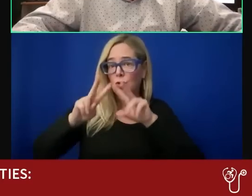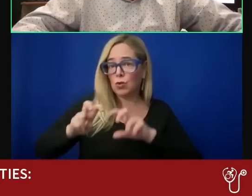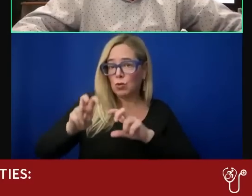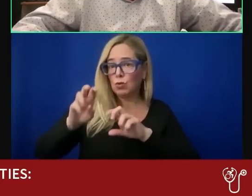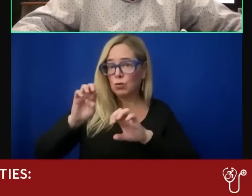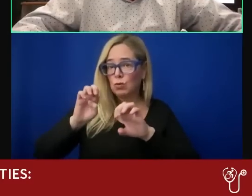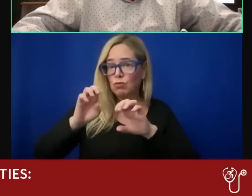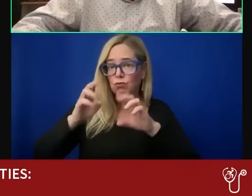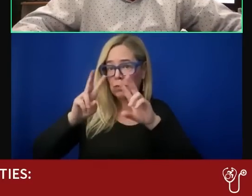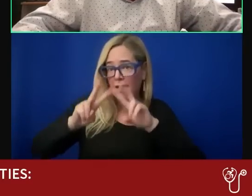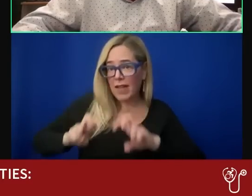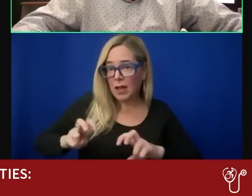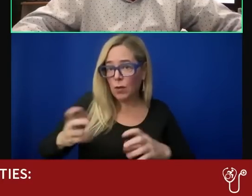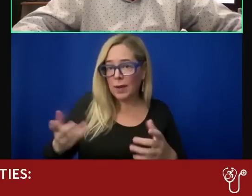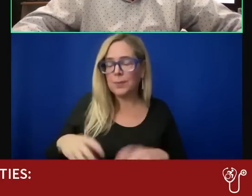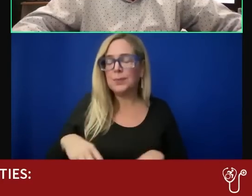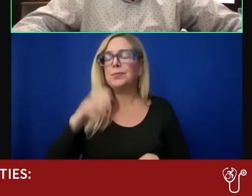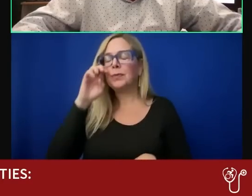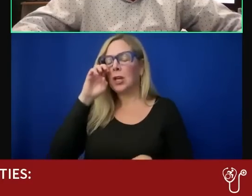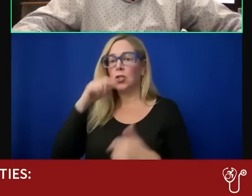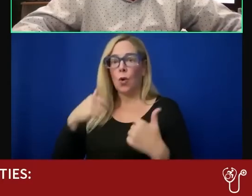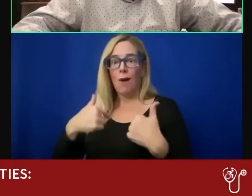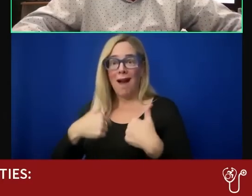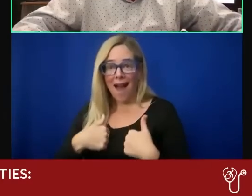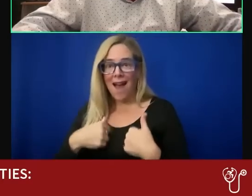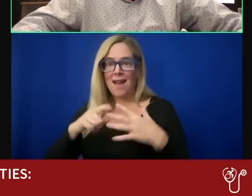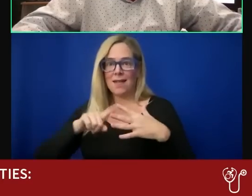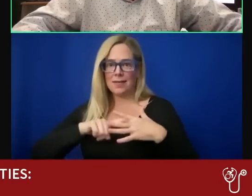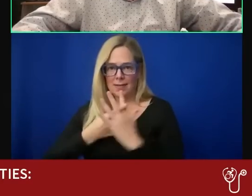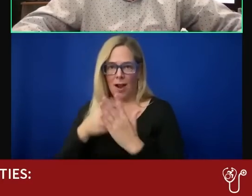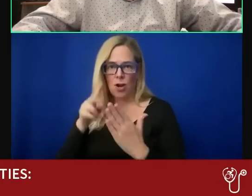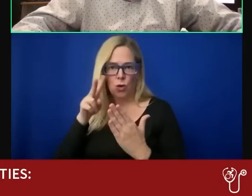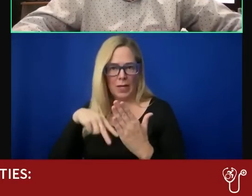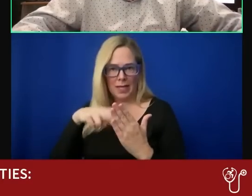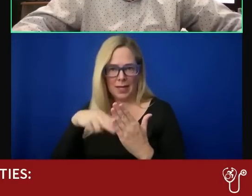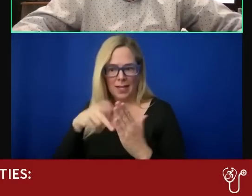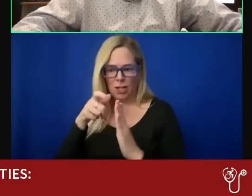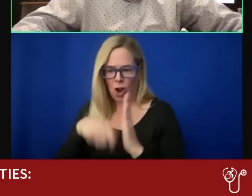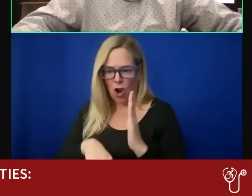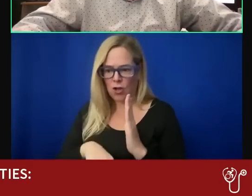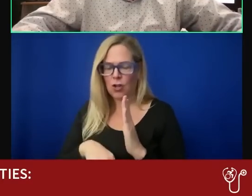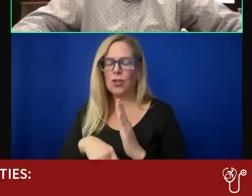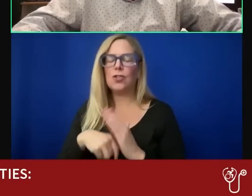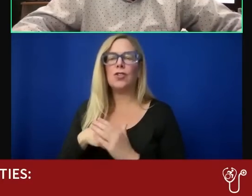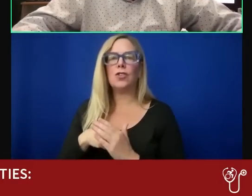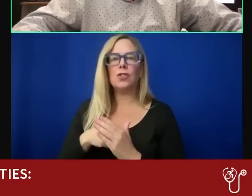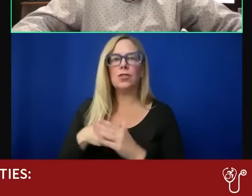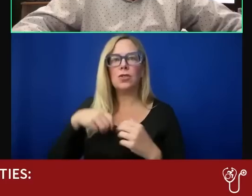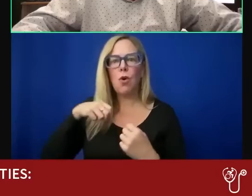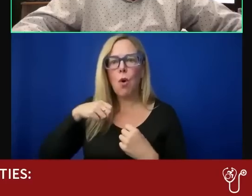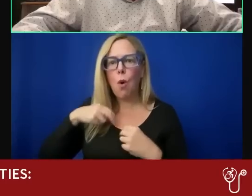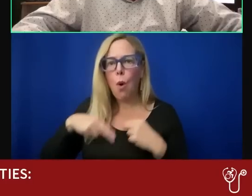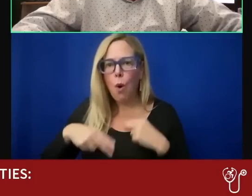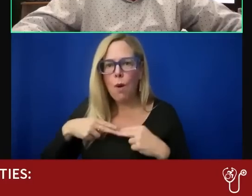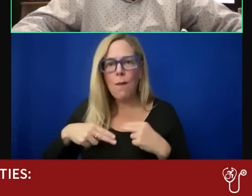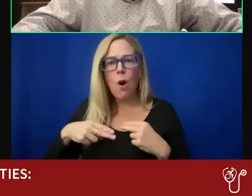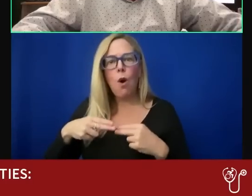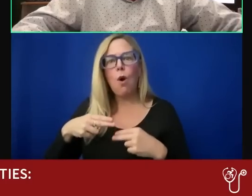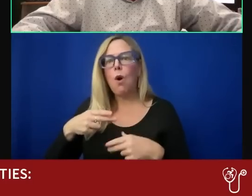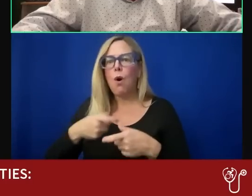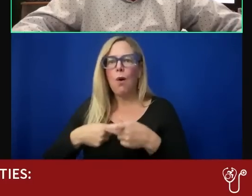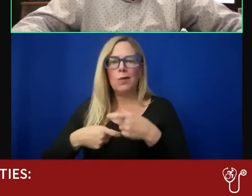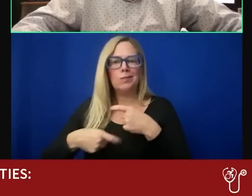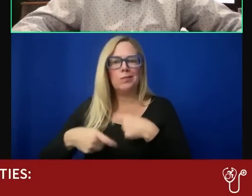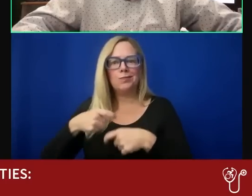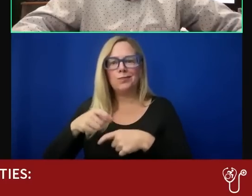So I went to the articles and I started reading hundreds of articles about hormone replacement therapy, how it's processed. And I read hundreds of